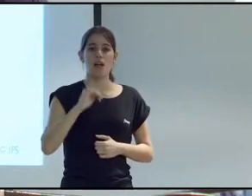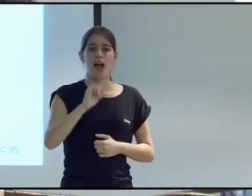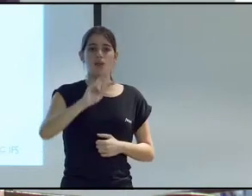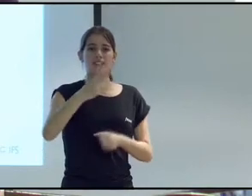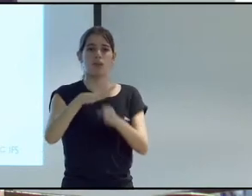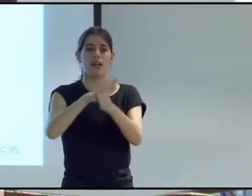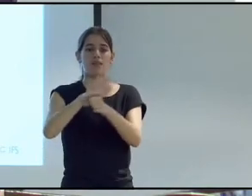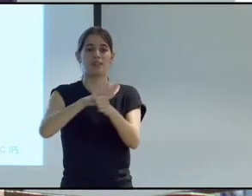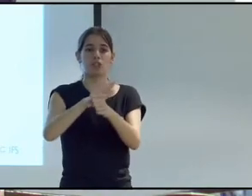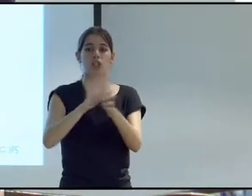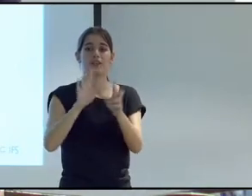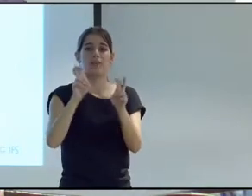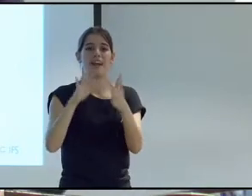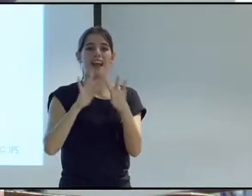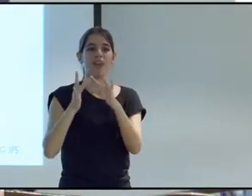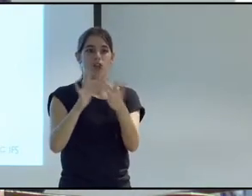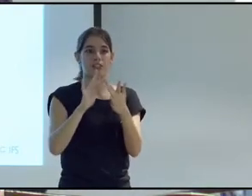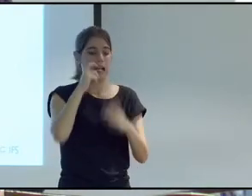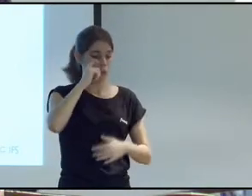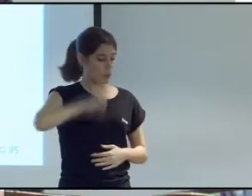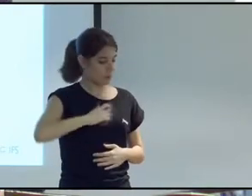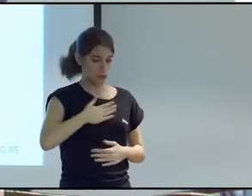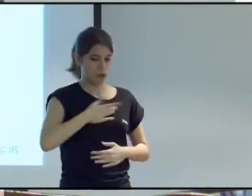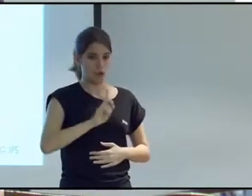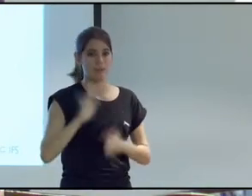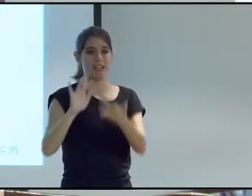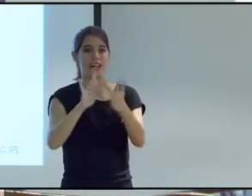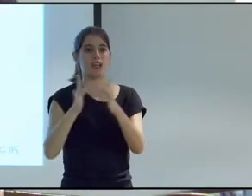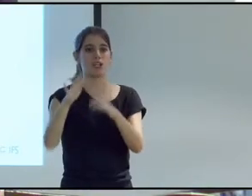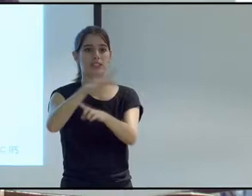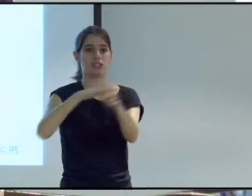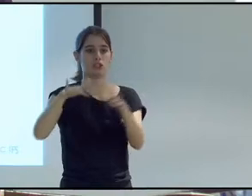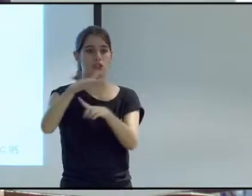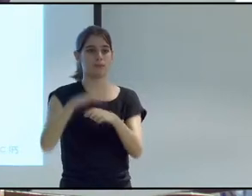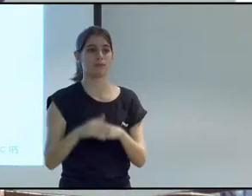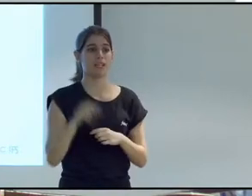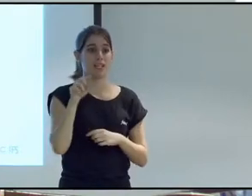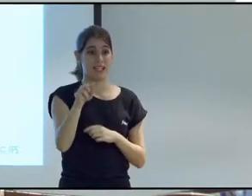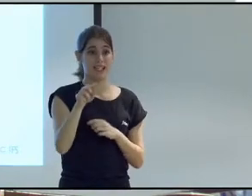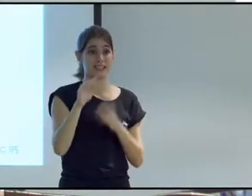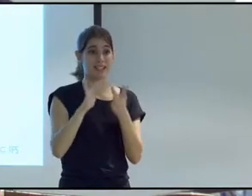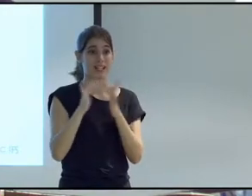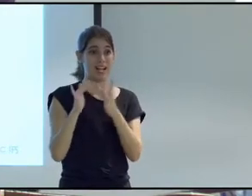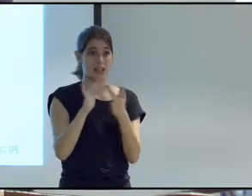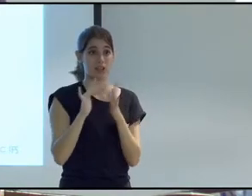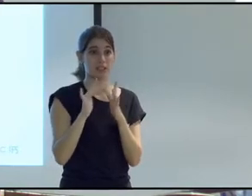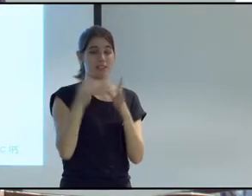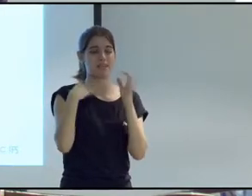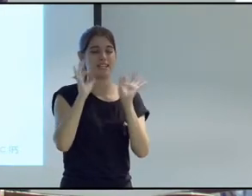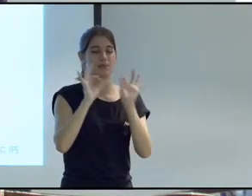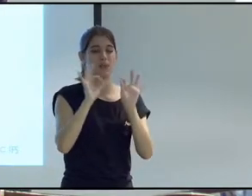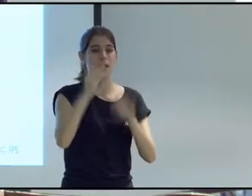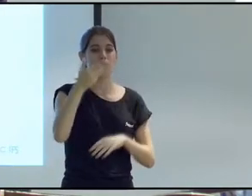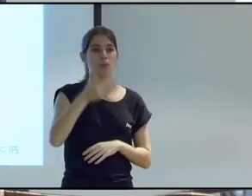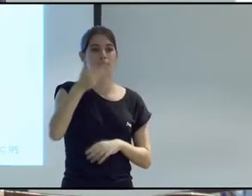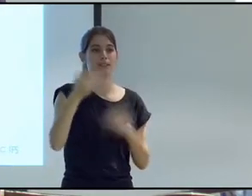There's a second dimension, which is we leave our bodies and we go to surroundings, to the environment. I